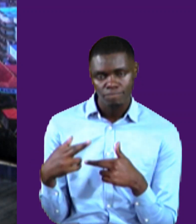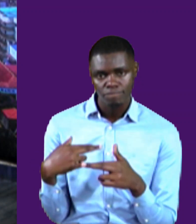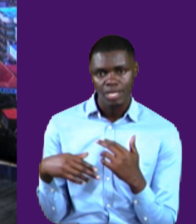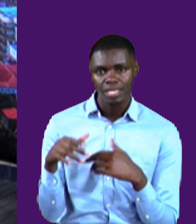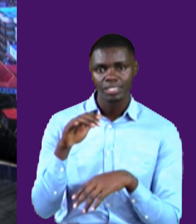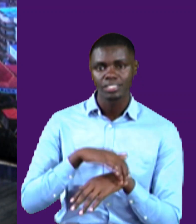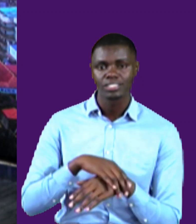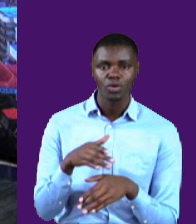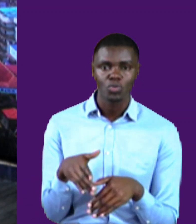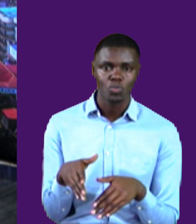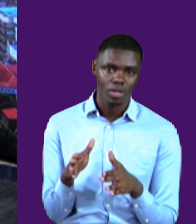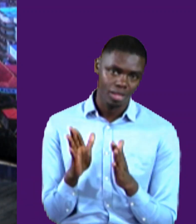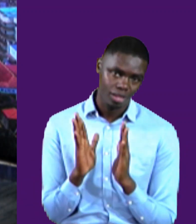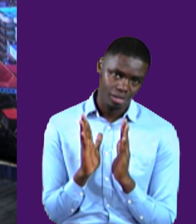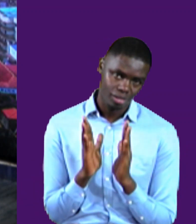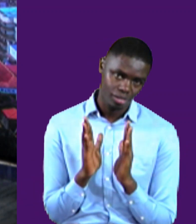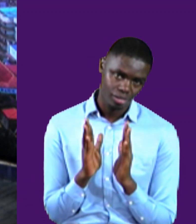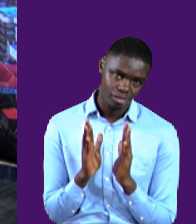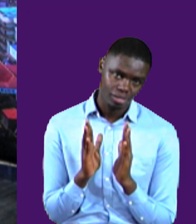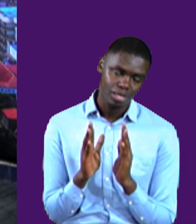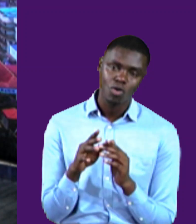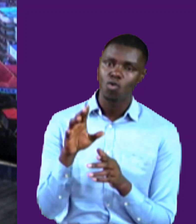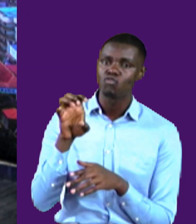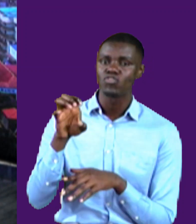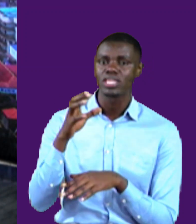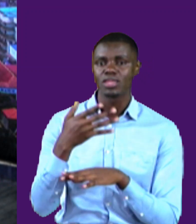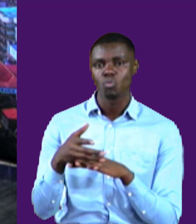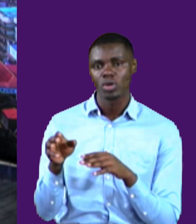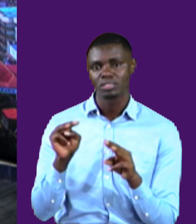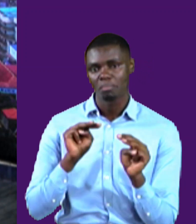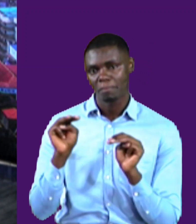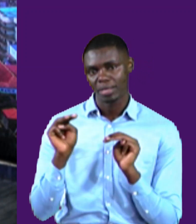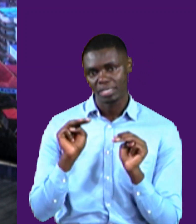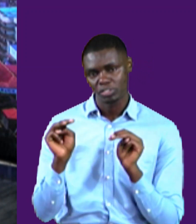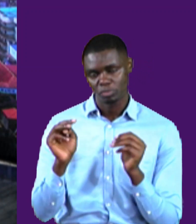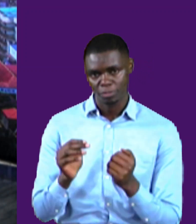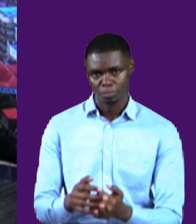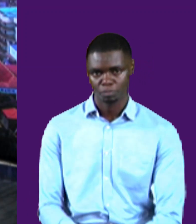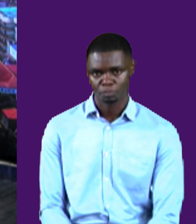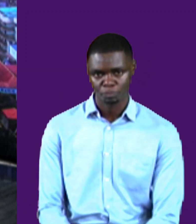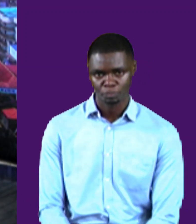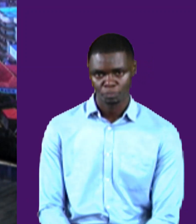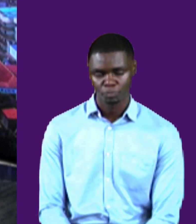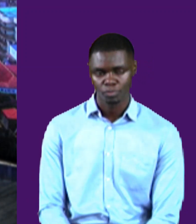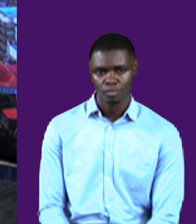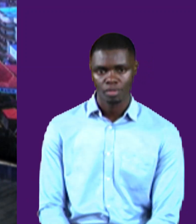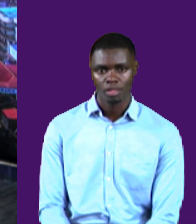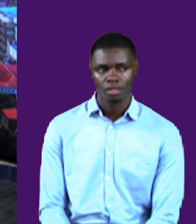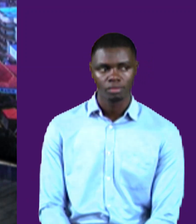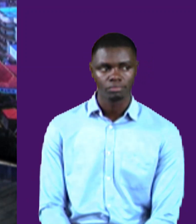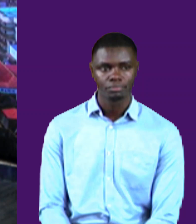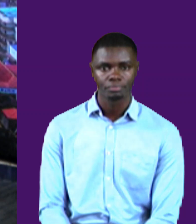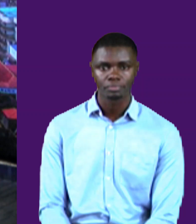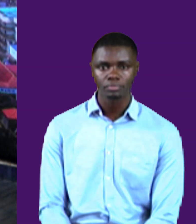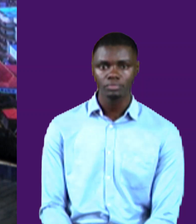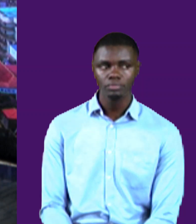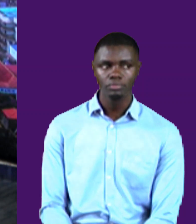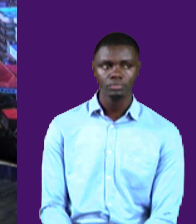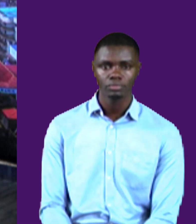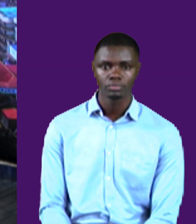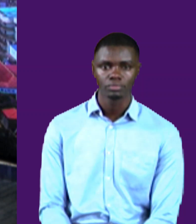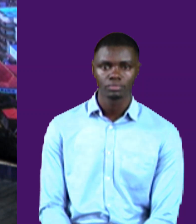a good way of e-waste management. And when you talk